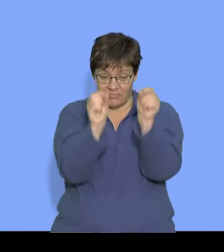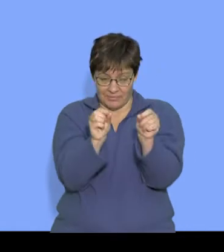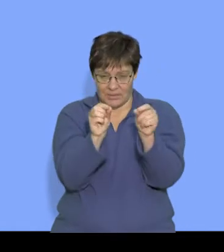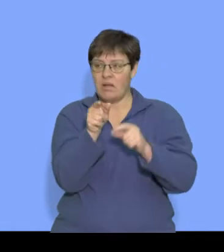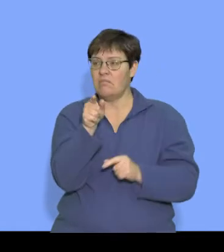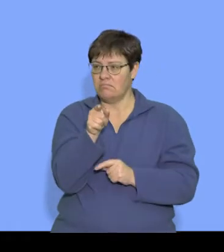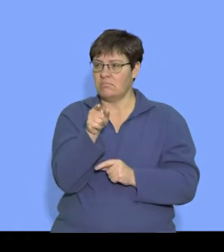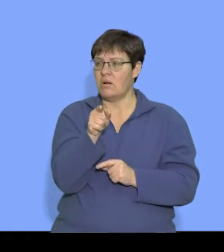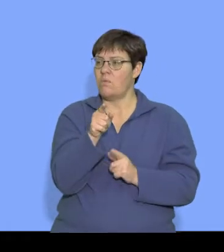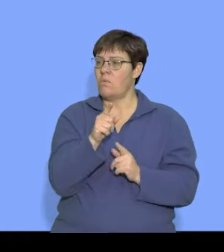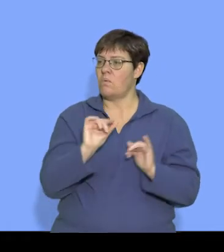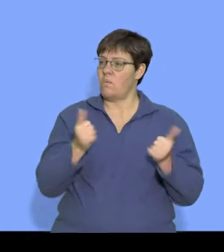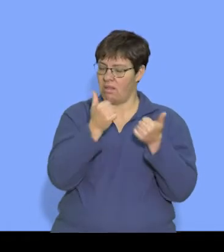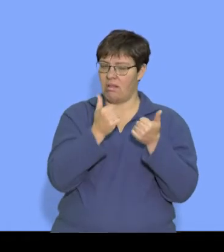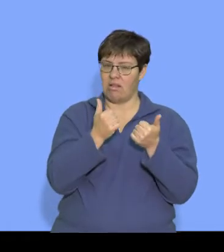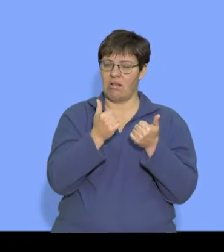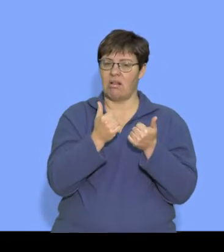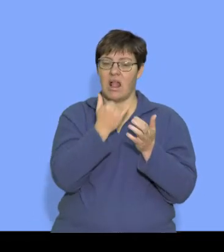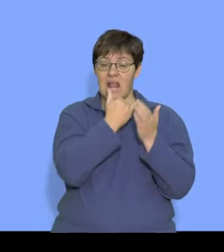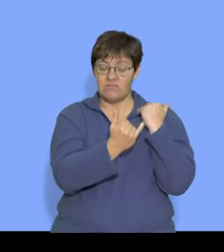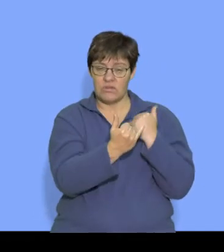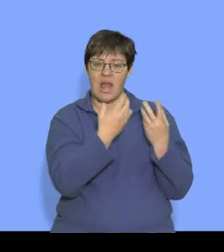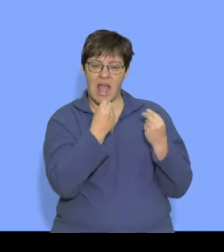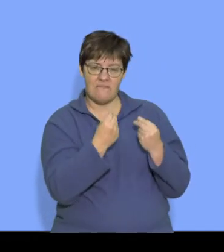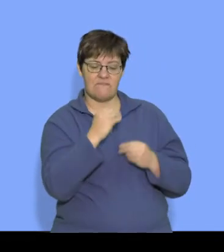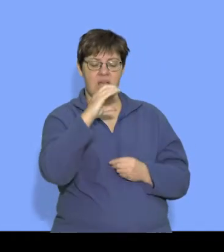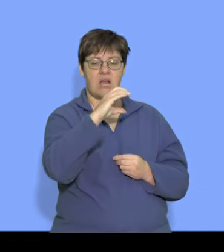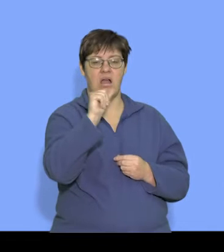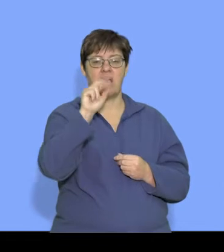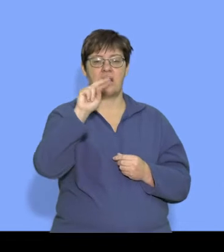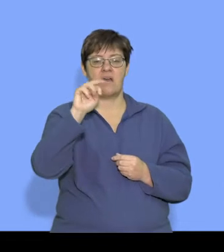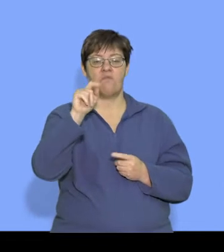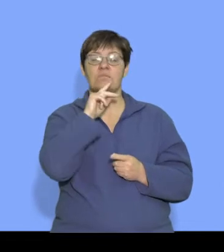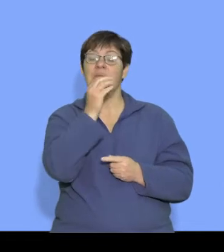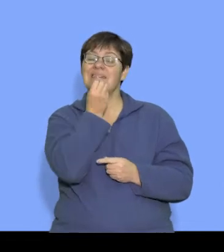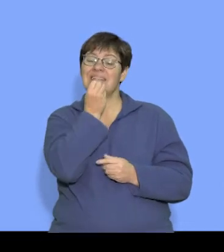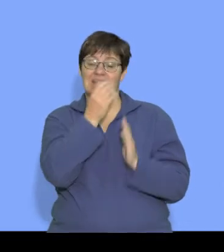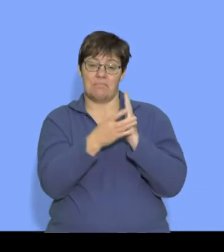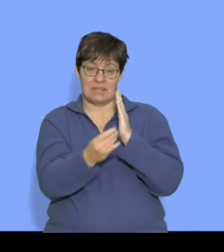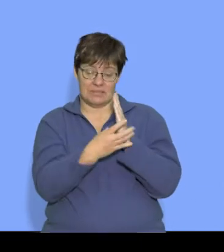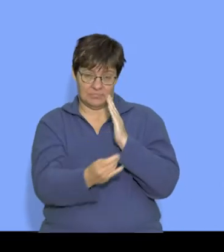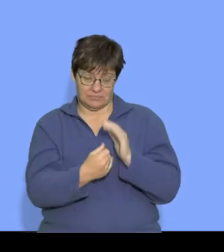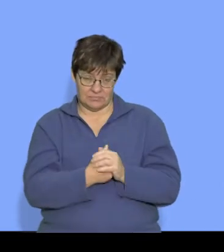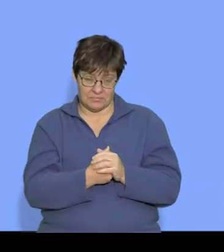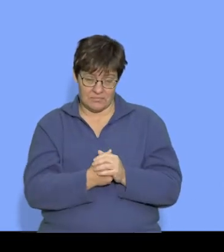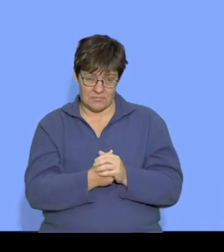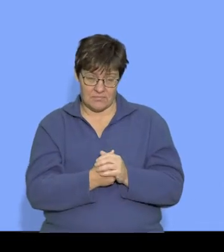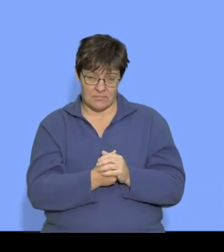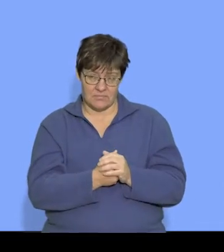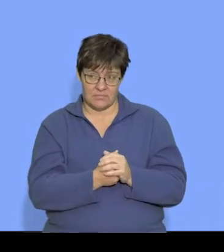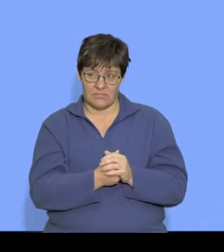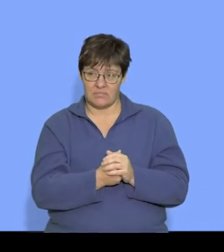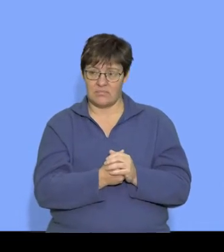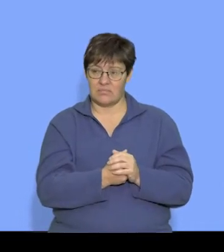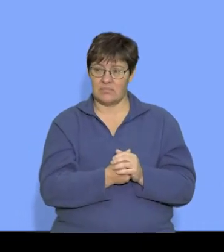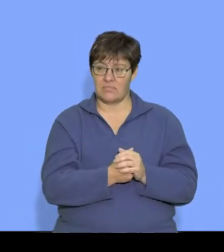are significantly well adapted in individuals that are carnivorous, meaning individuals that are able to feed off